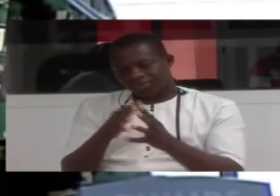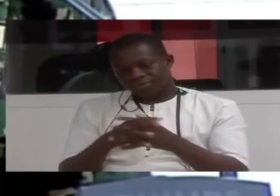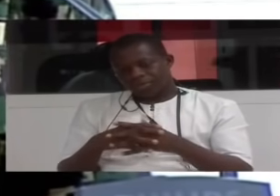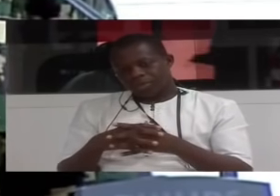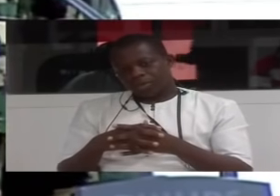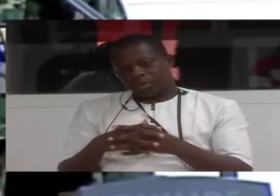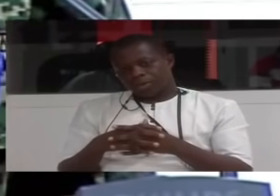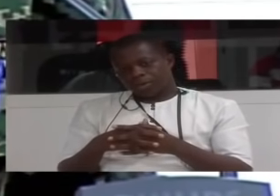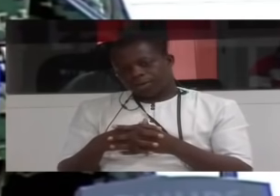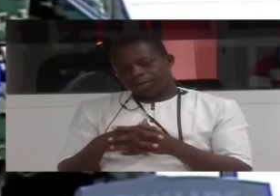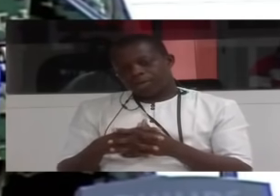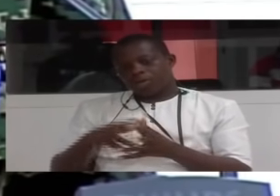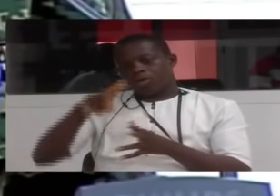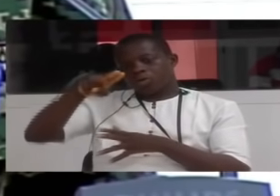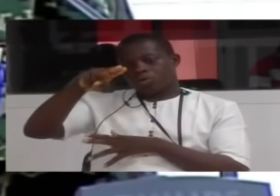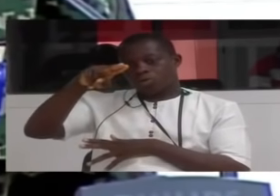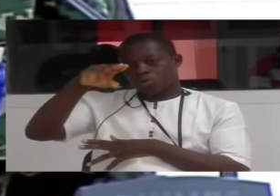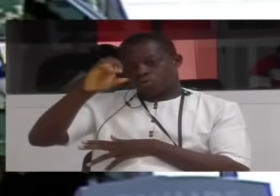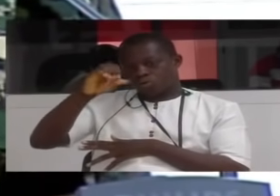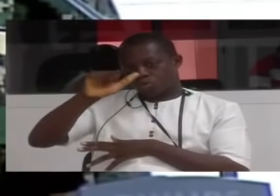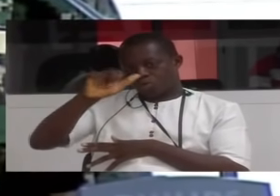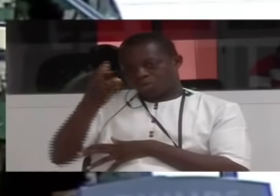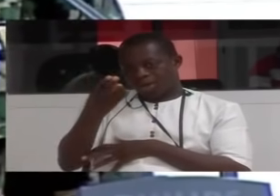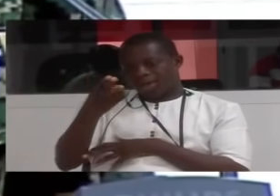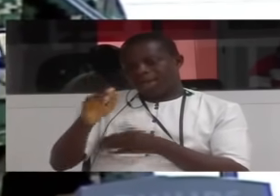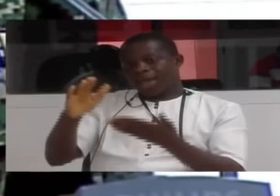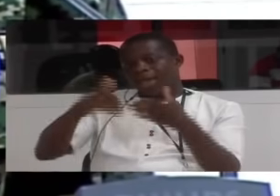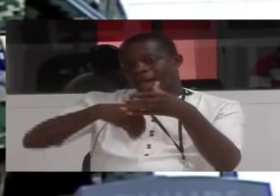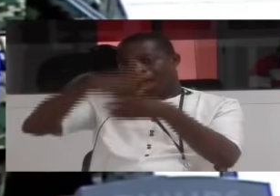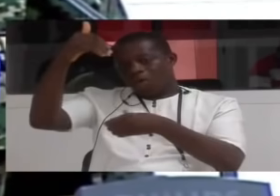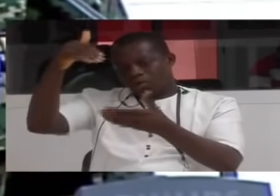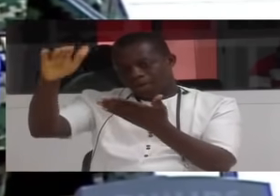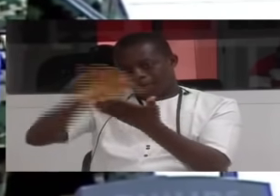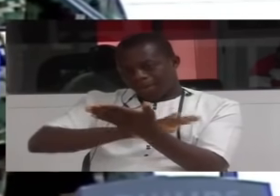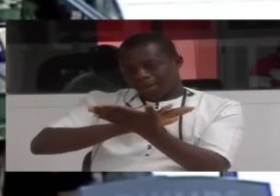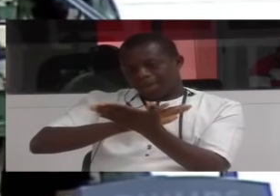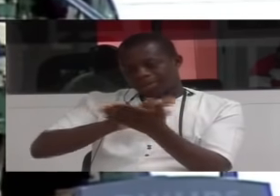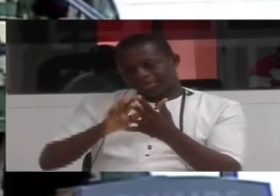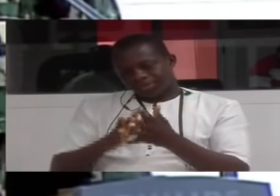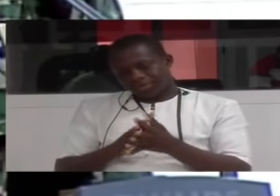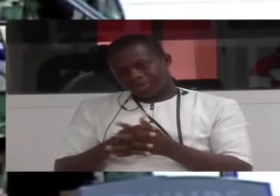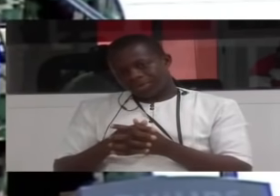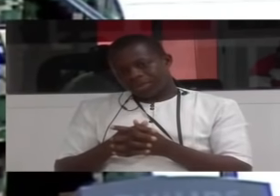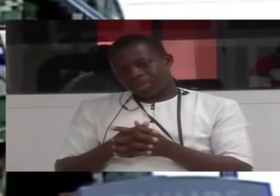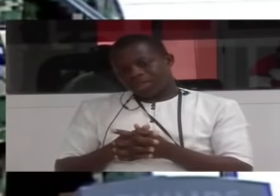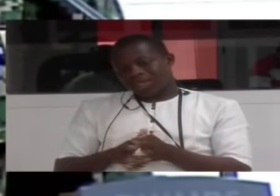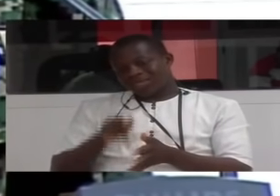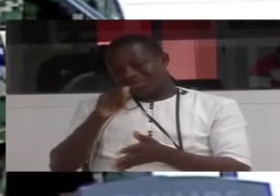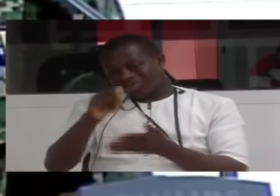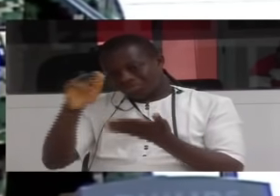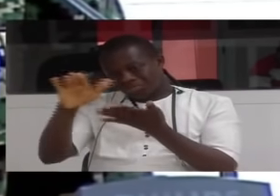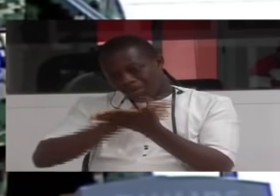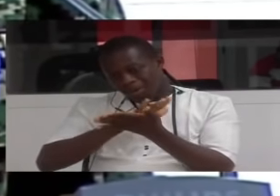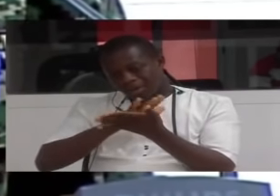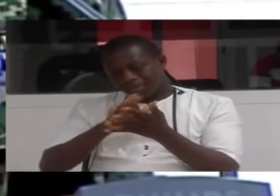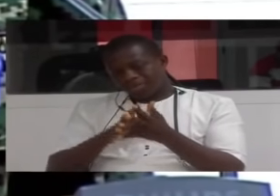converged, Noa Badji dafa génné kayit. Noa Badji brought out a paper. Kayit bi